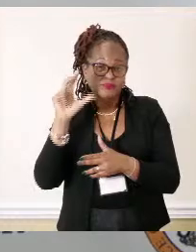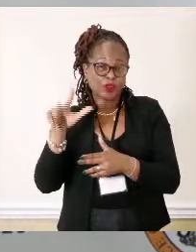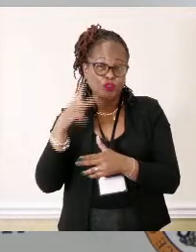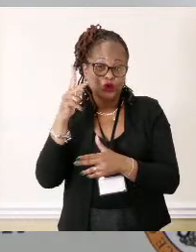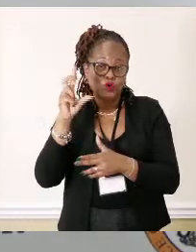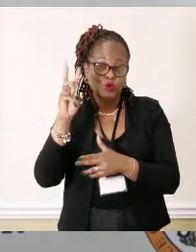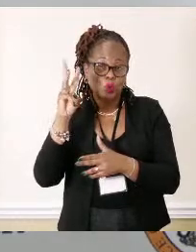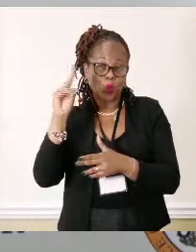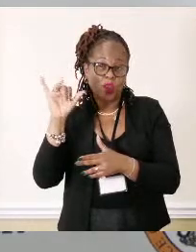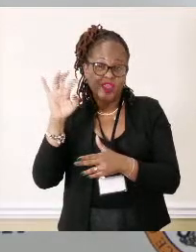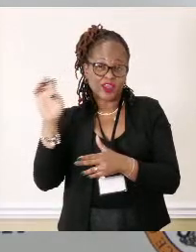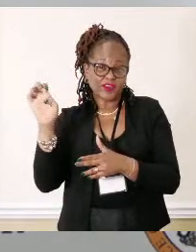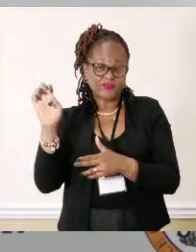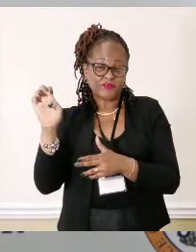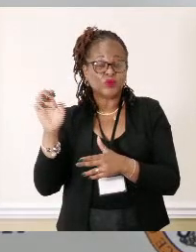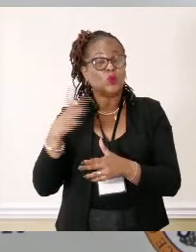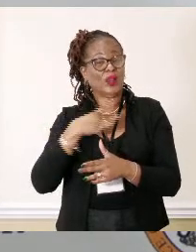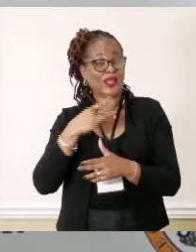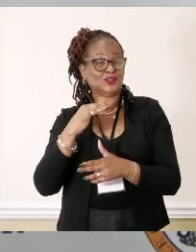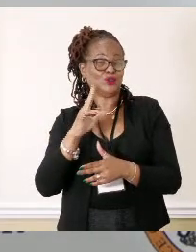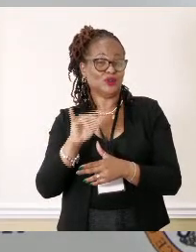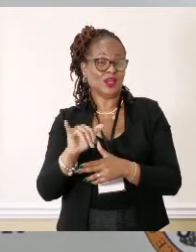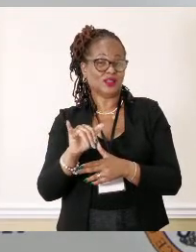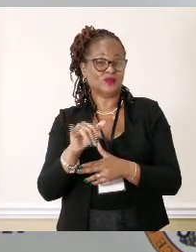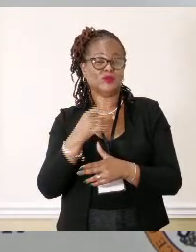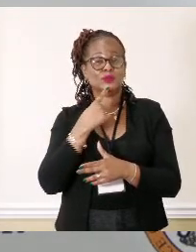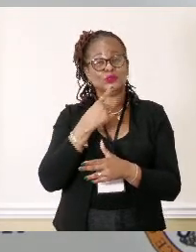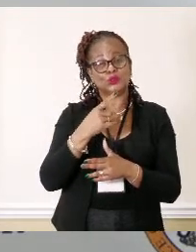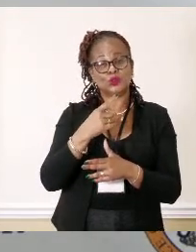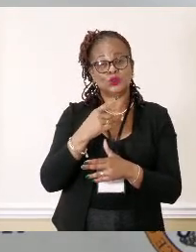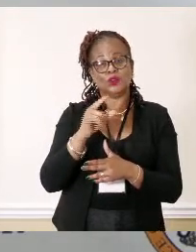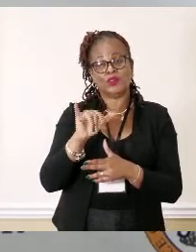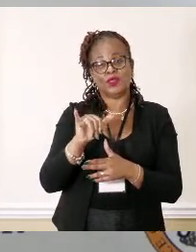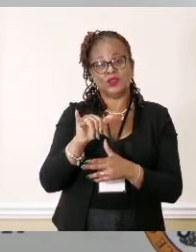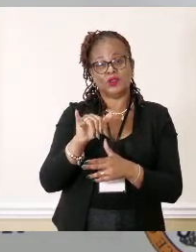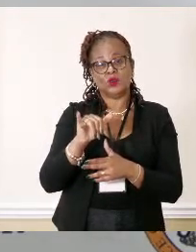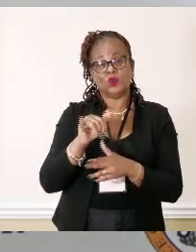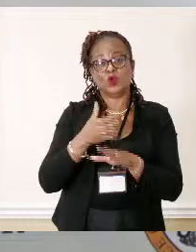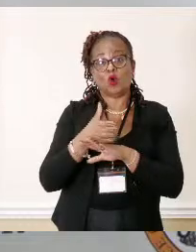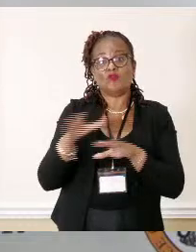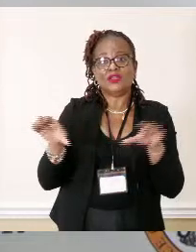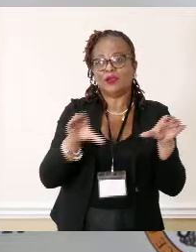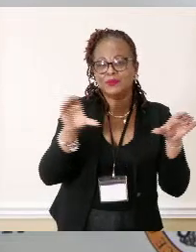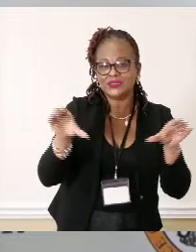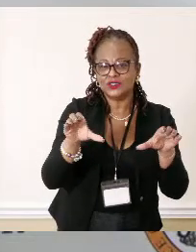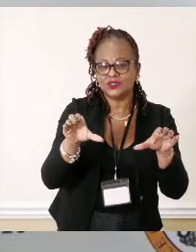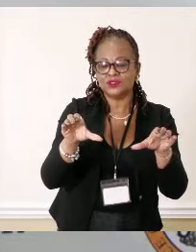We would very much like to do that, and we've been told that we are overly ambitious.